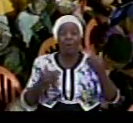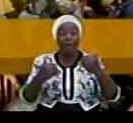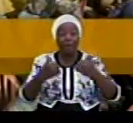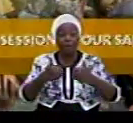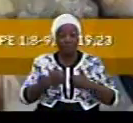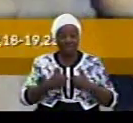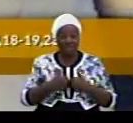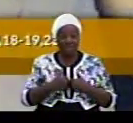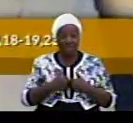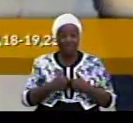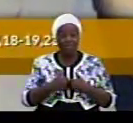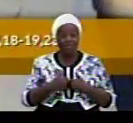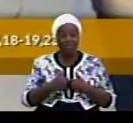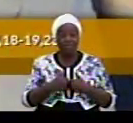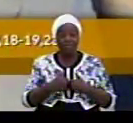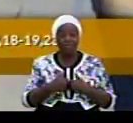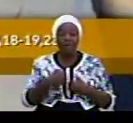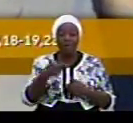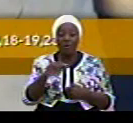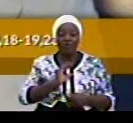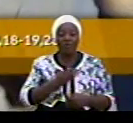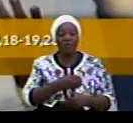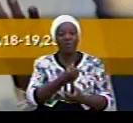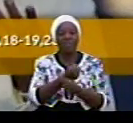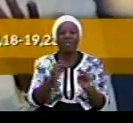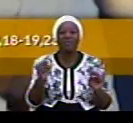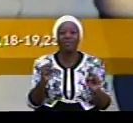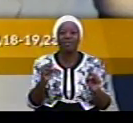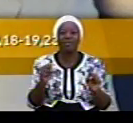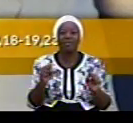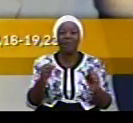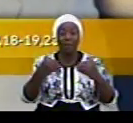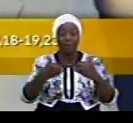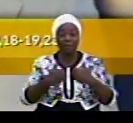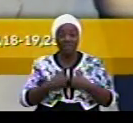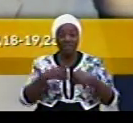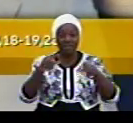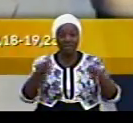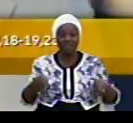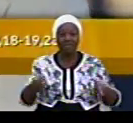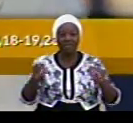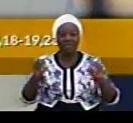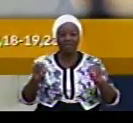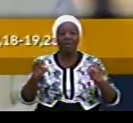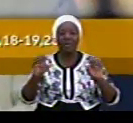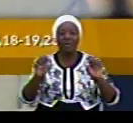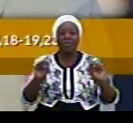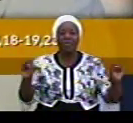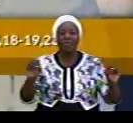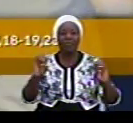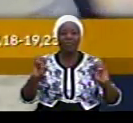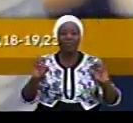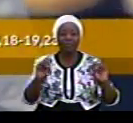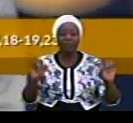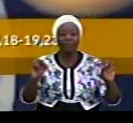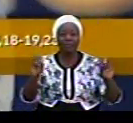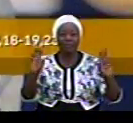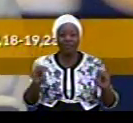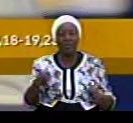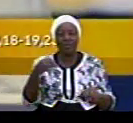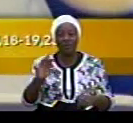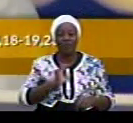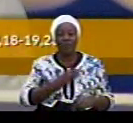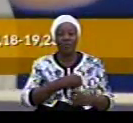our salvation. Possession of our salvation.